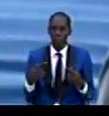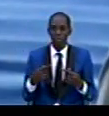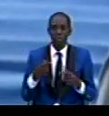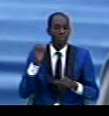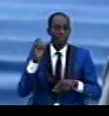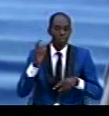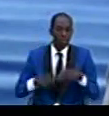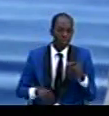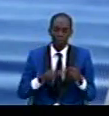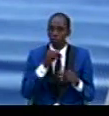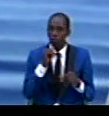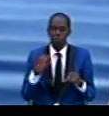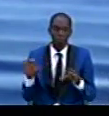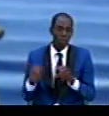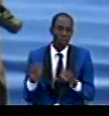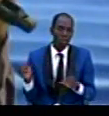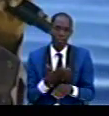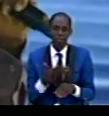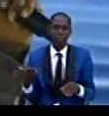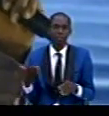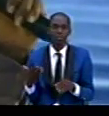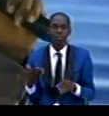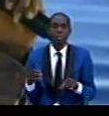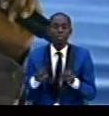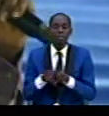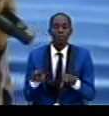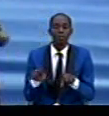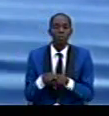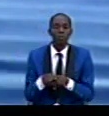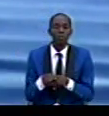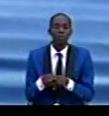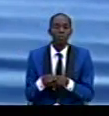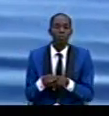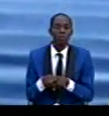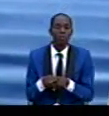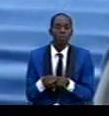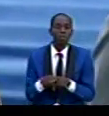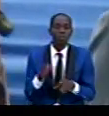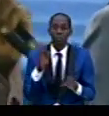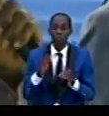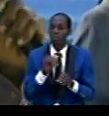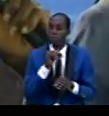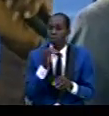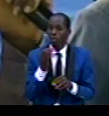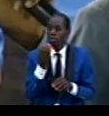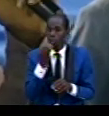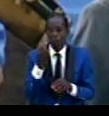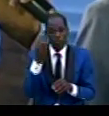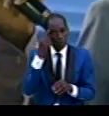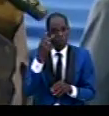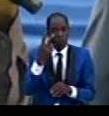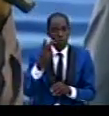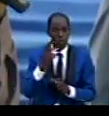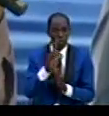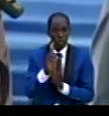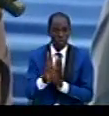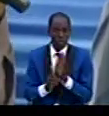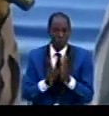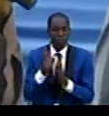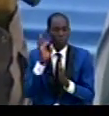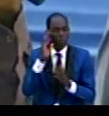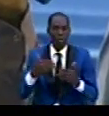do anything. Even to if I did not eat for 2 hours, I will be having this